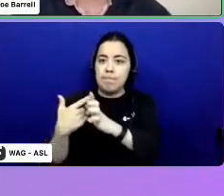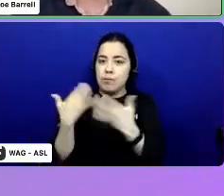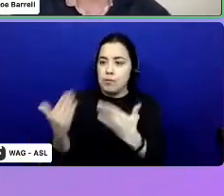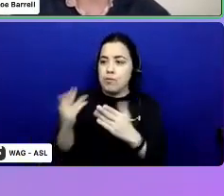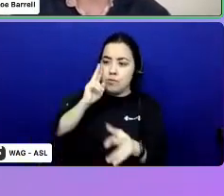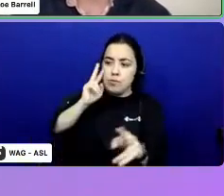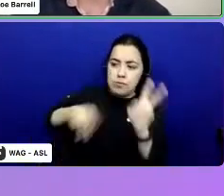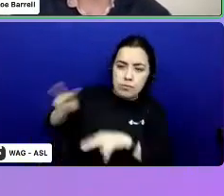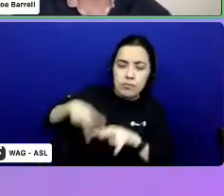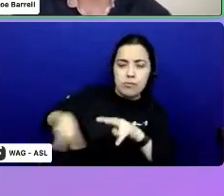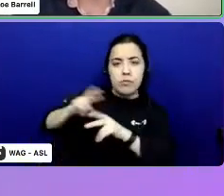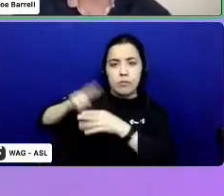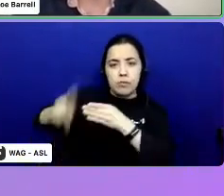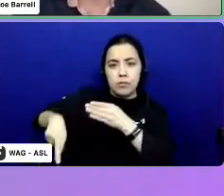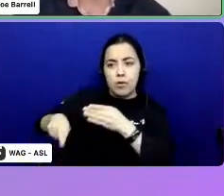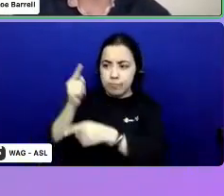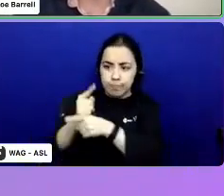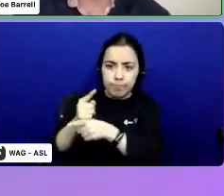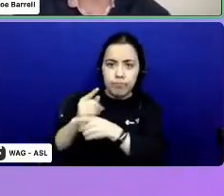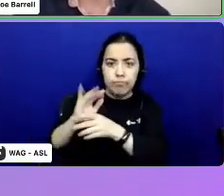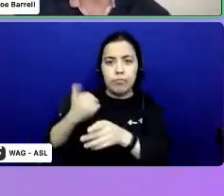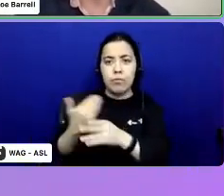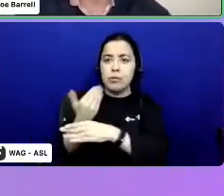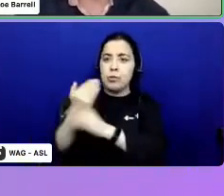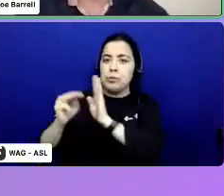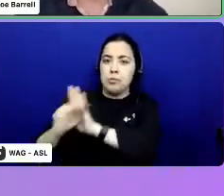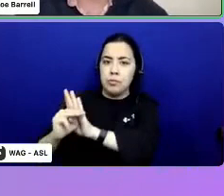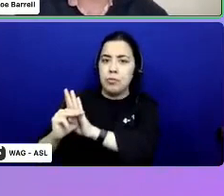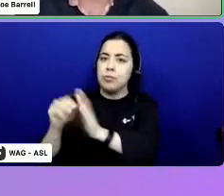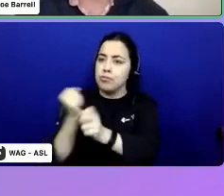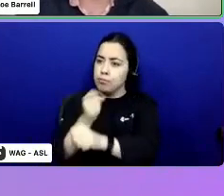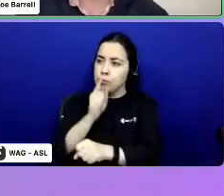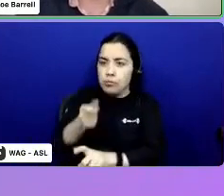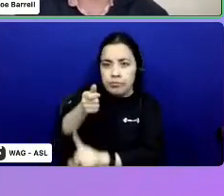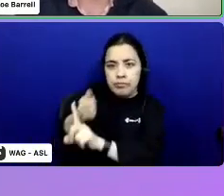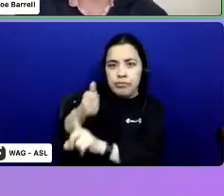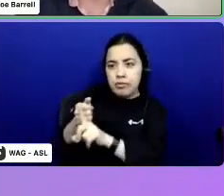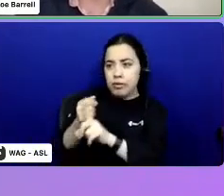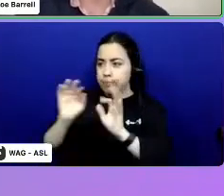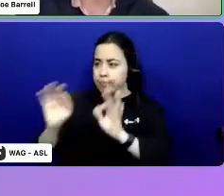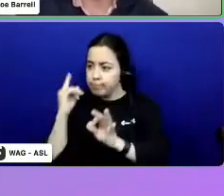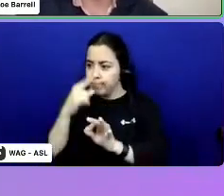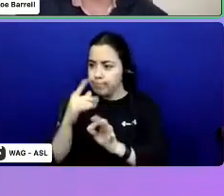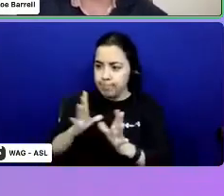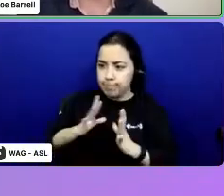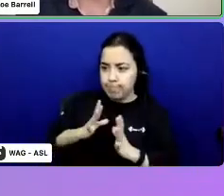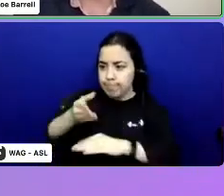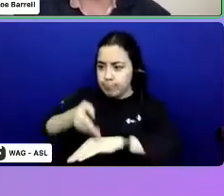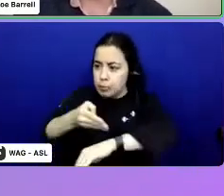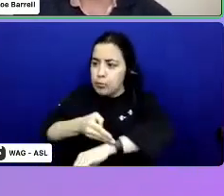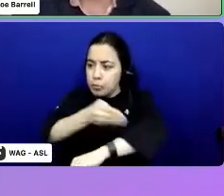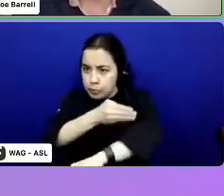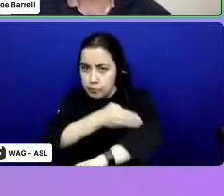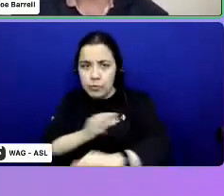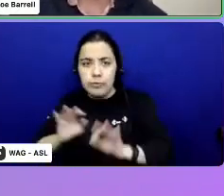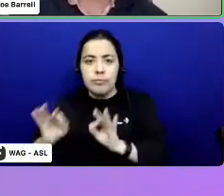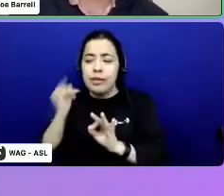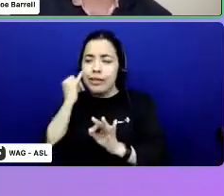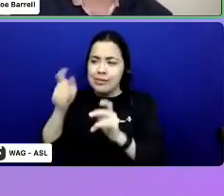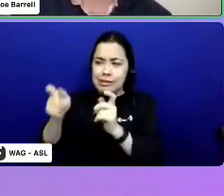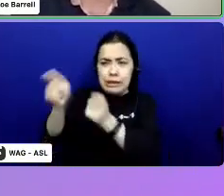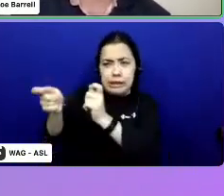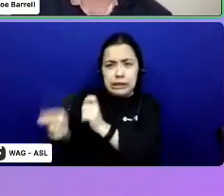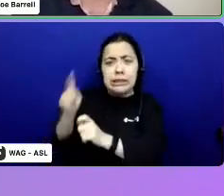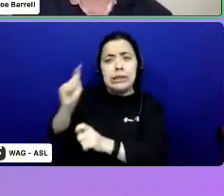the results and the accuracy of our new model to make sure that it looks good and it's improving. And if it needs refinement, we